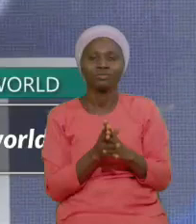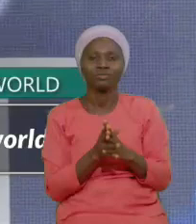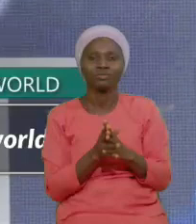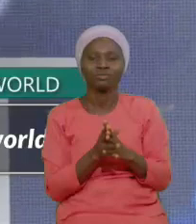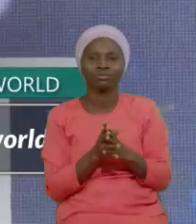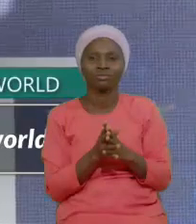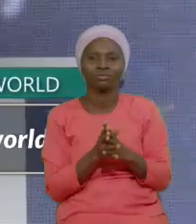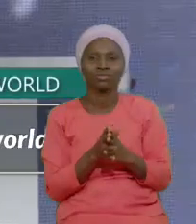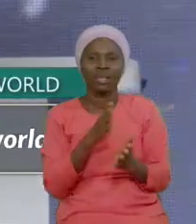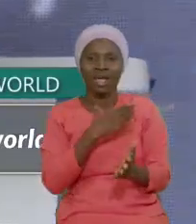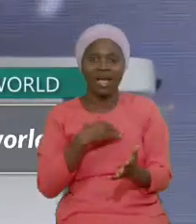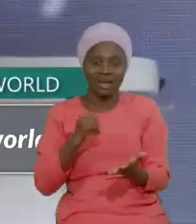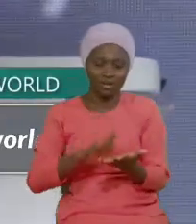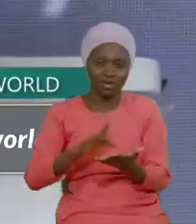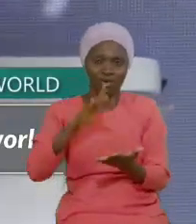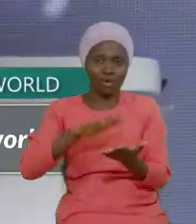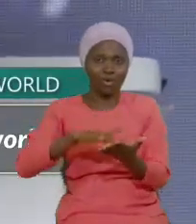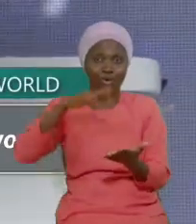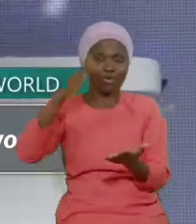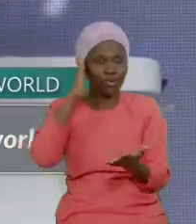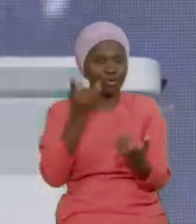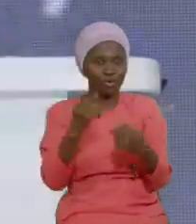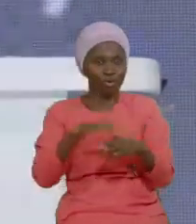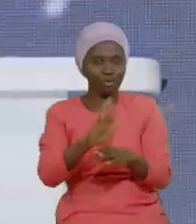And glory will come upon your life.